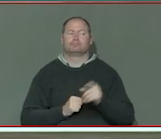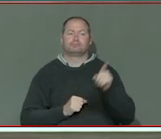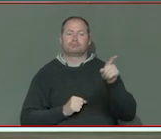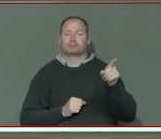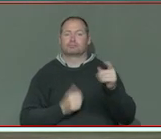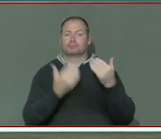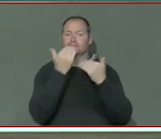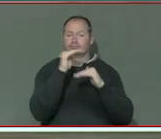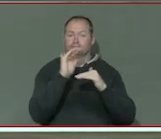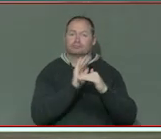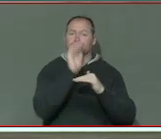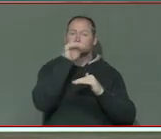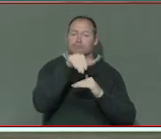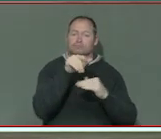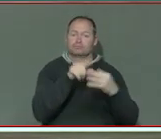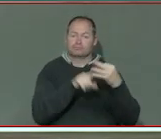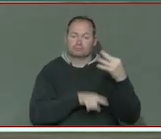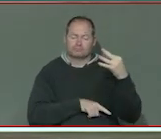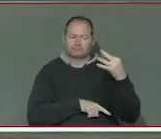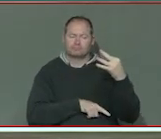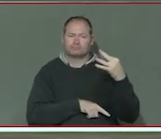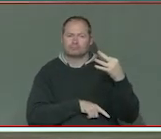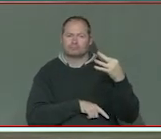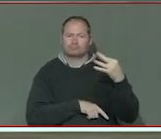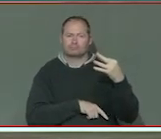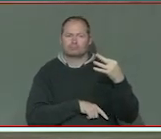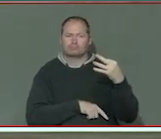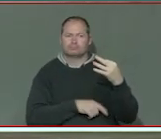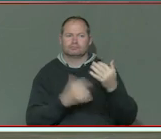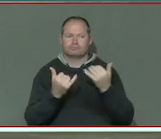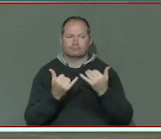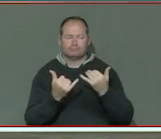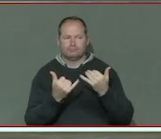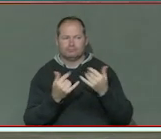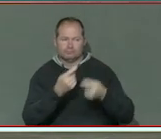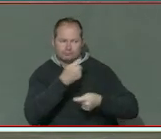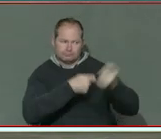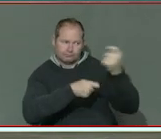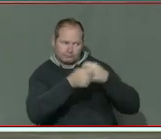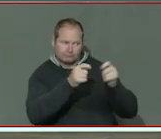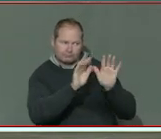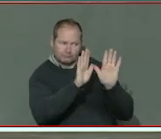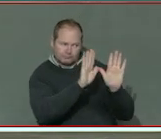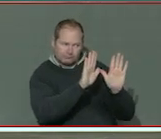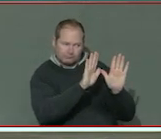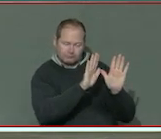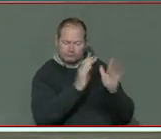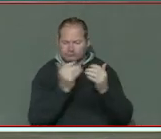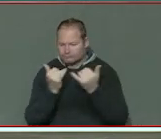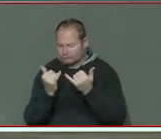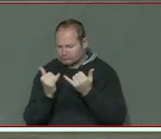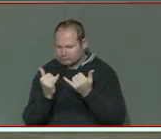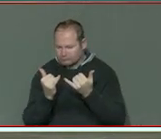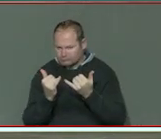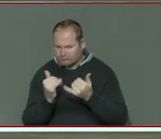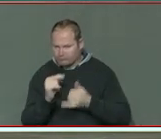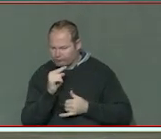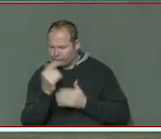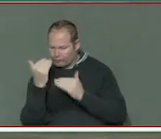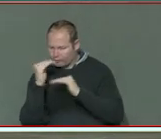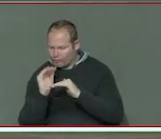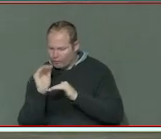limit, you must check each debtor before you sell to see whether they, these days with computers, with the programs, it's